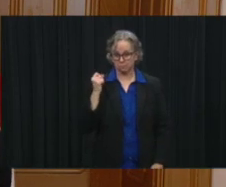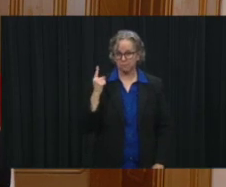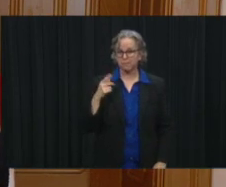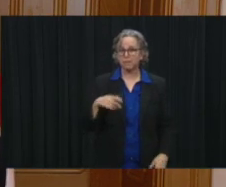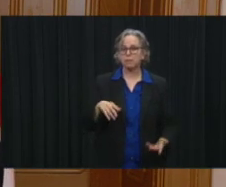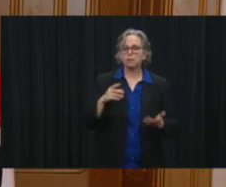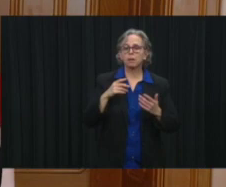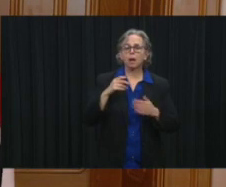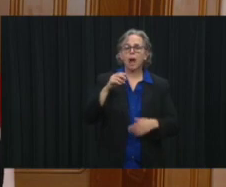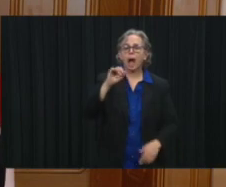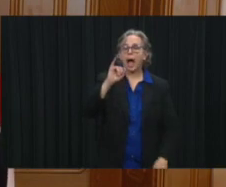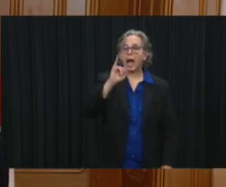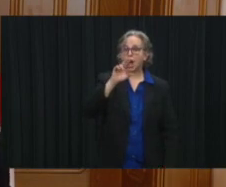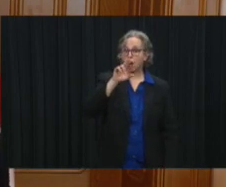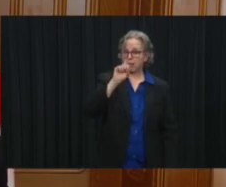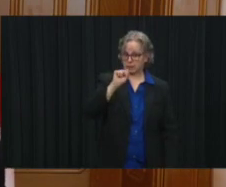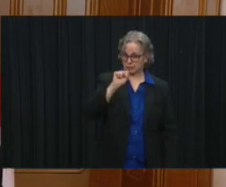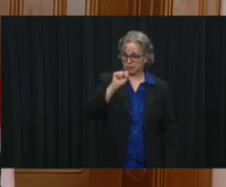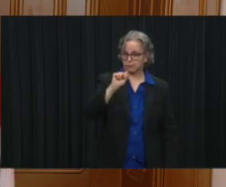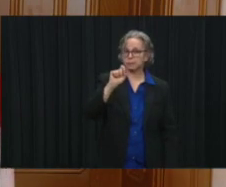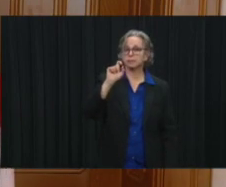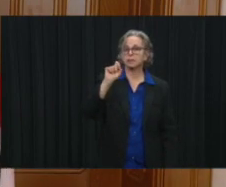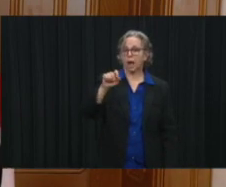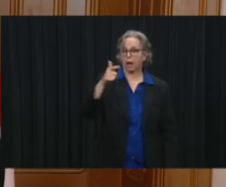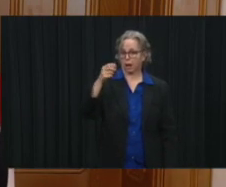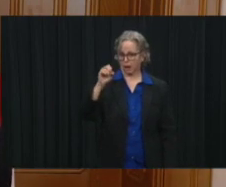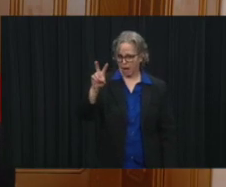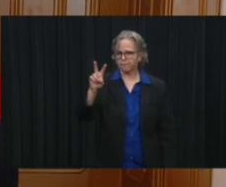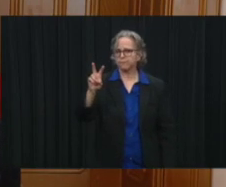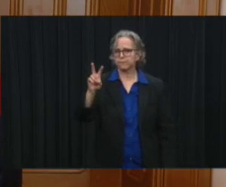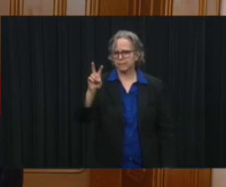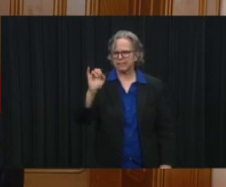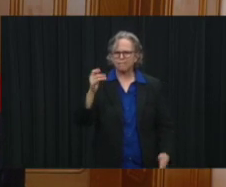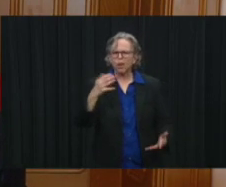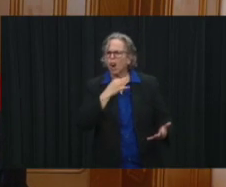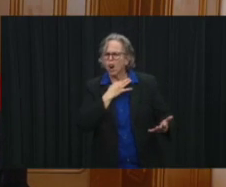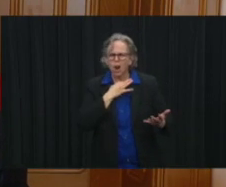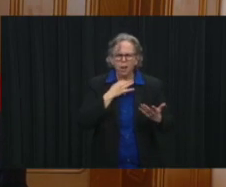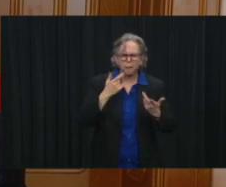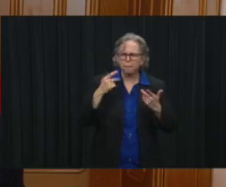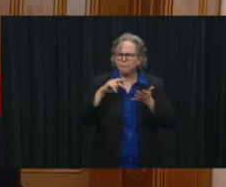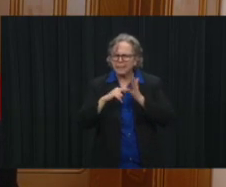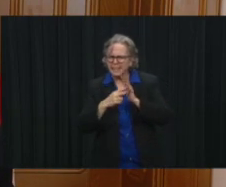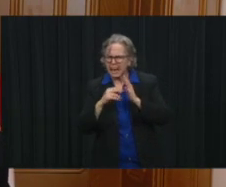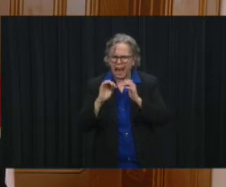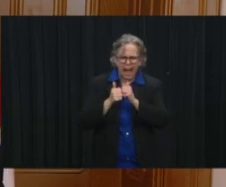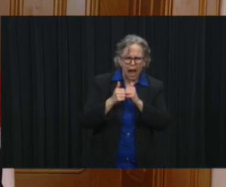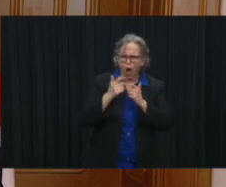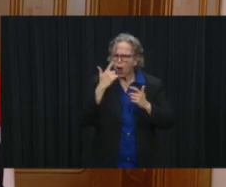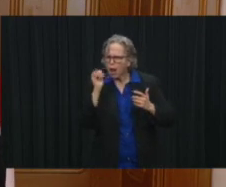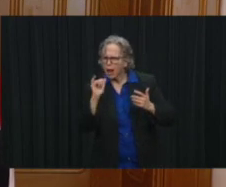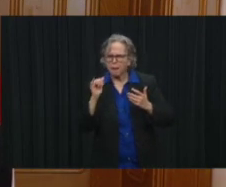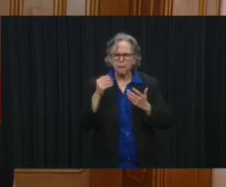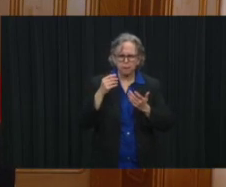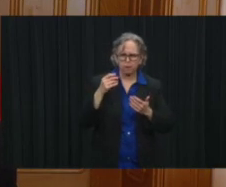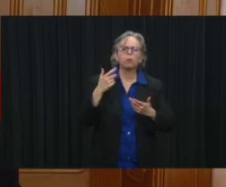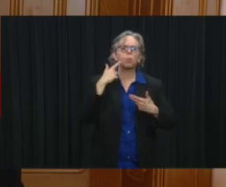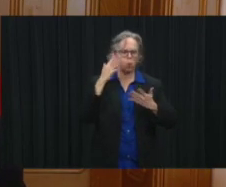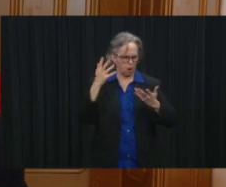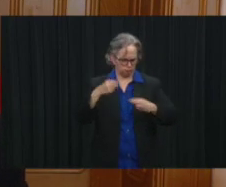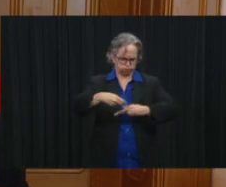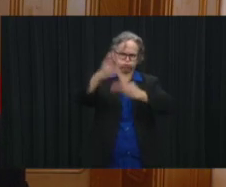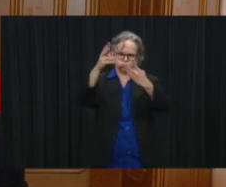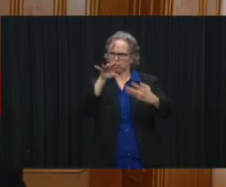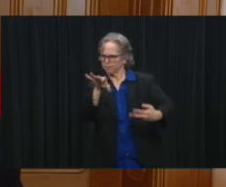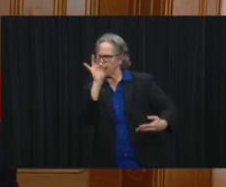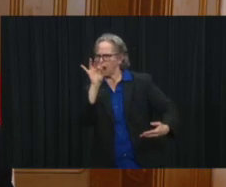Final part I've talked about here, and again, there's a lot more to this bill, but I just want to touch on the highlights, is that to keep people working,